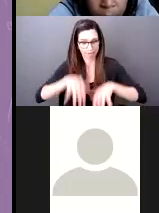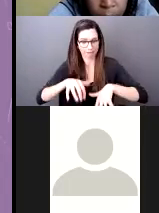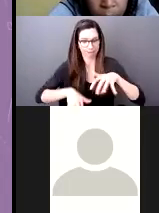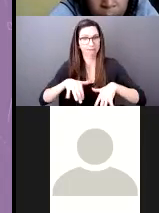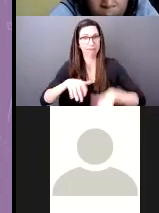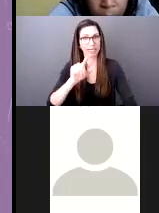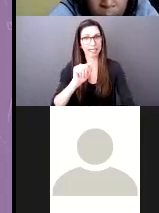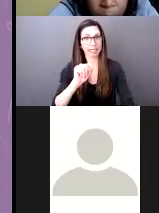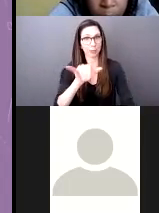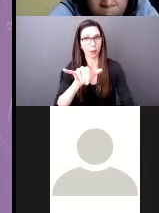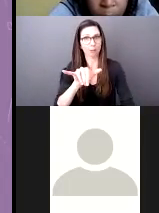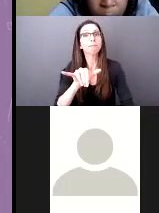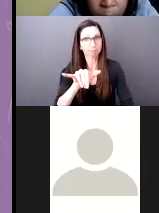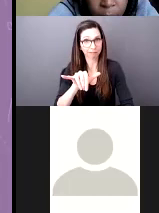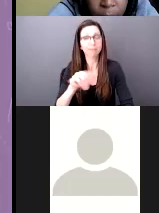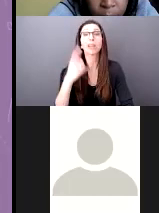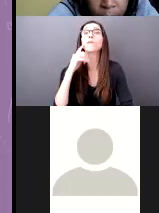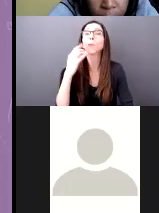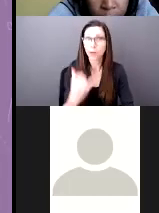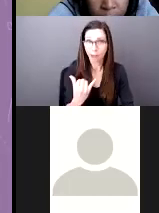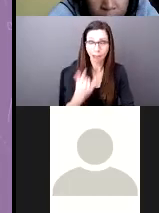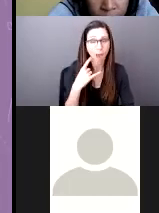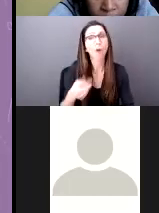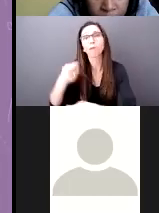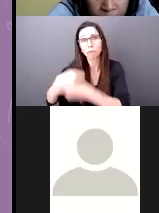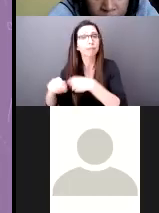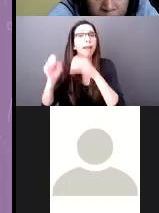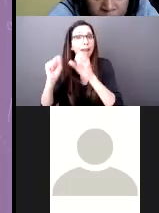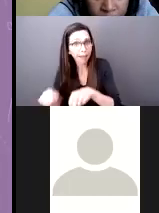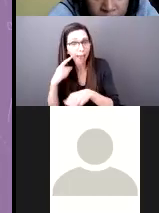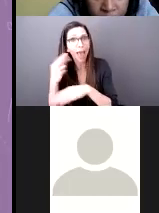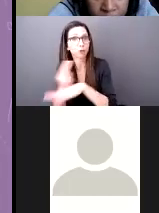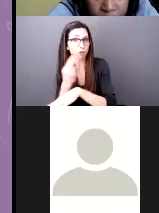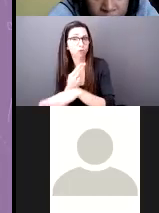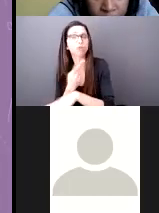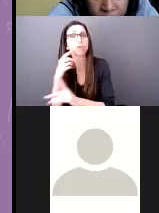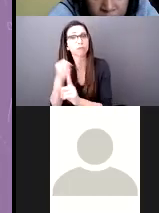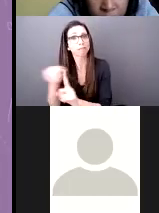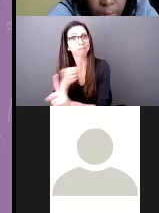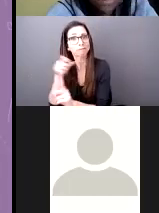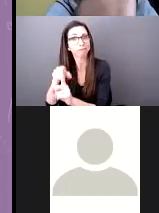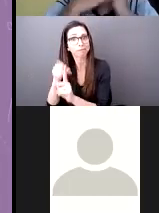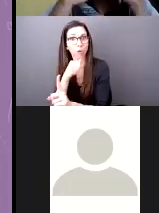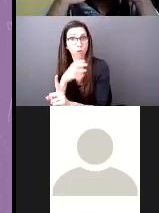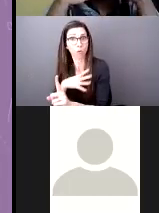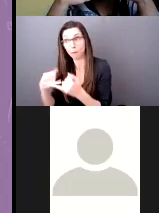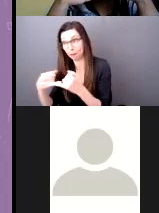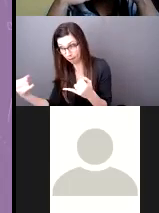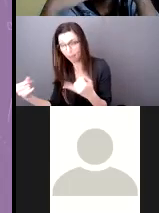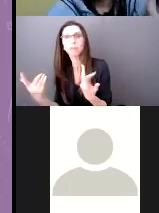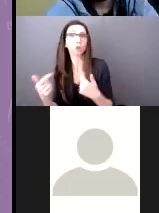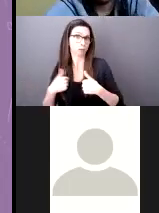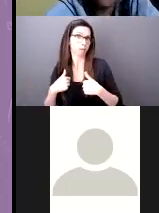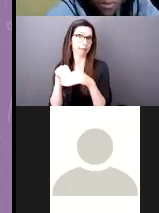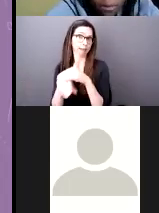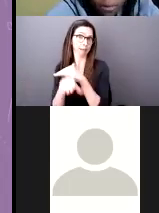line. For now, you can use the Assaulted Women's Helpline TTY line, so we're accessible. And so anyone can connect